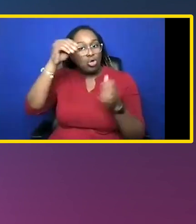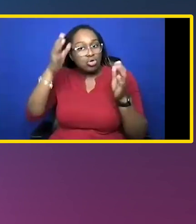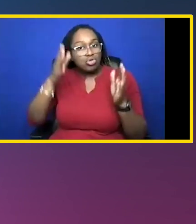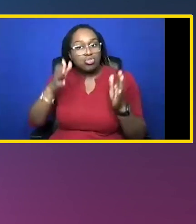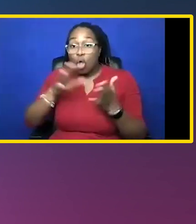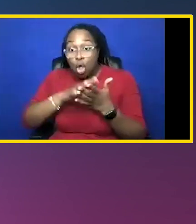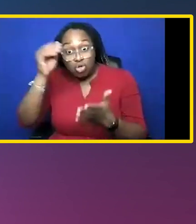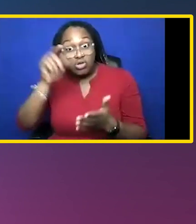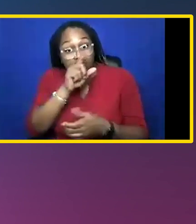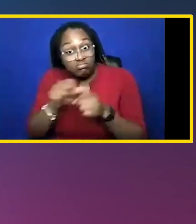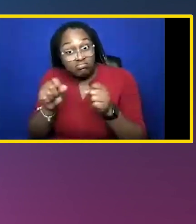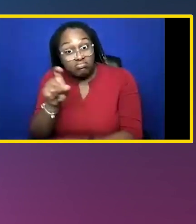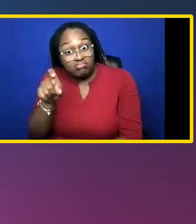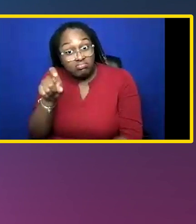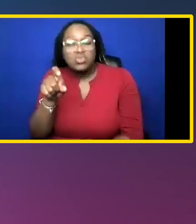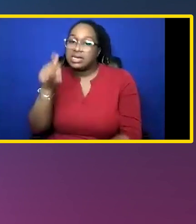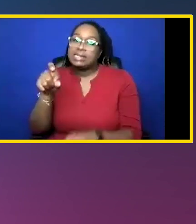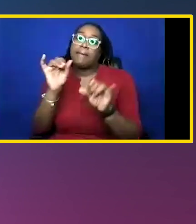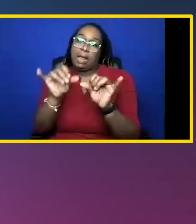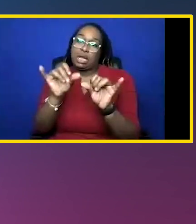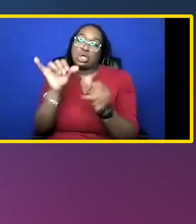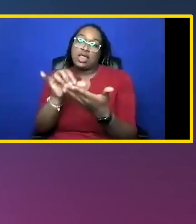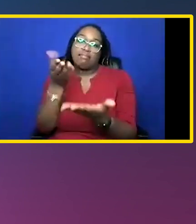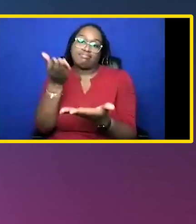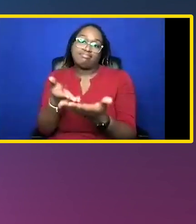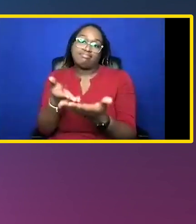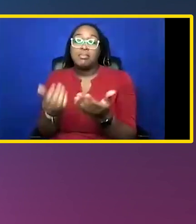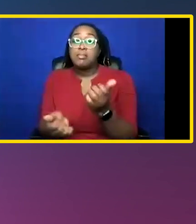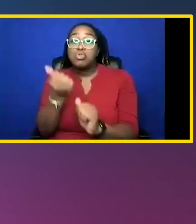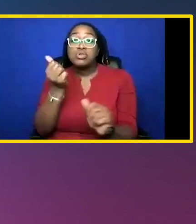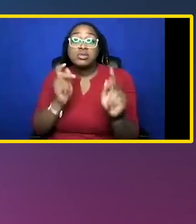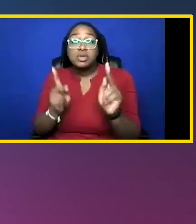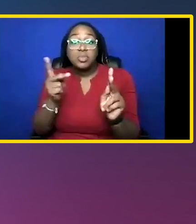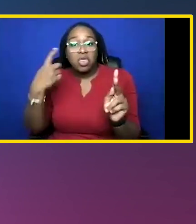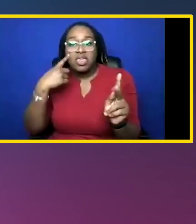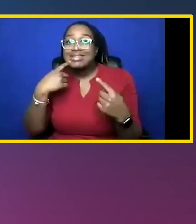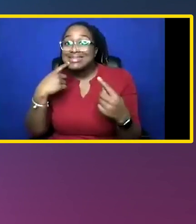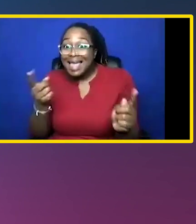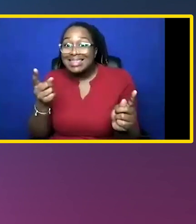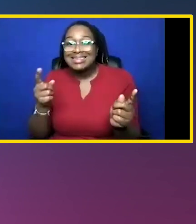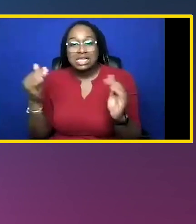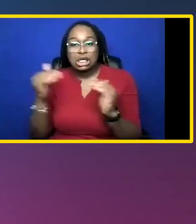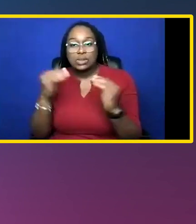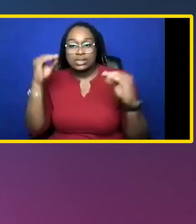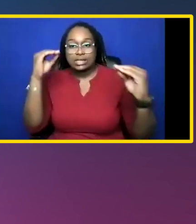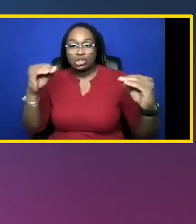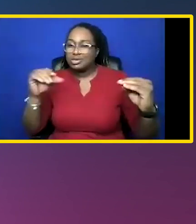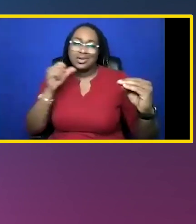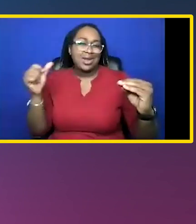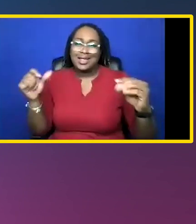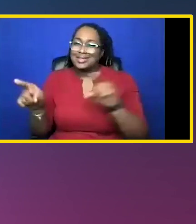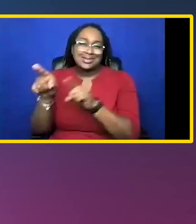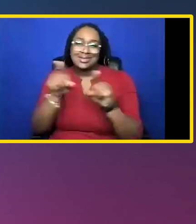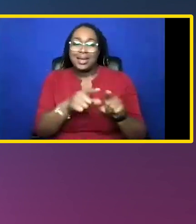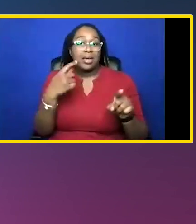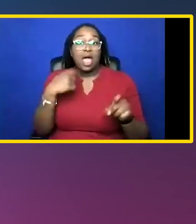learning? And we have to measure that. A lot of times people think that telling is teaching, but telling is not teaching. Simply